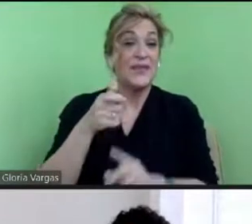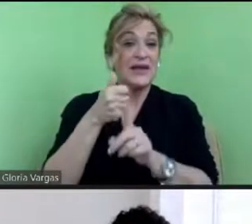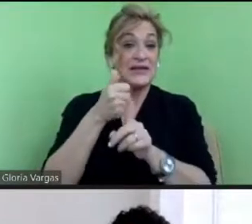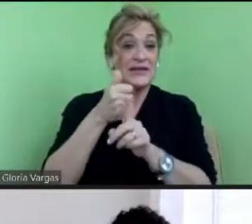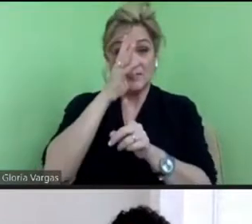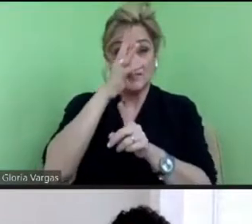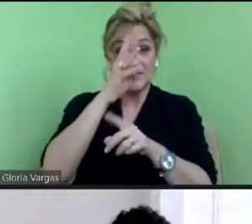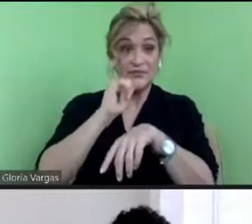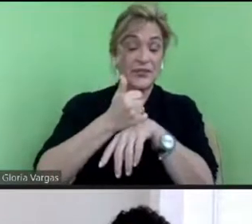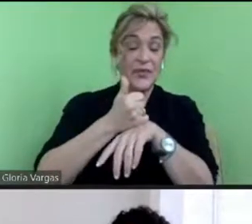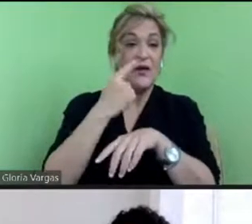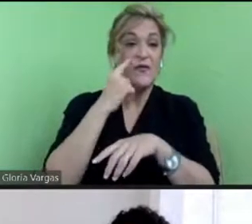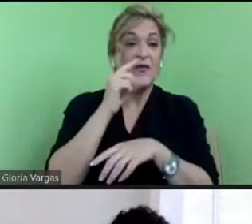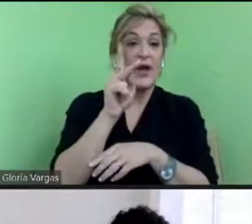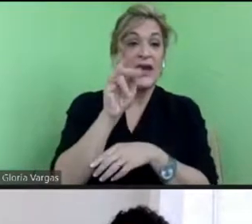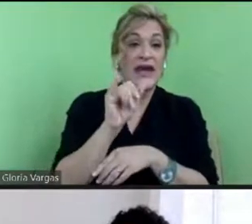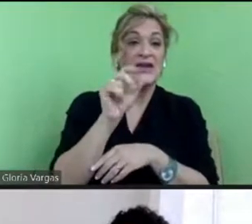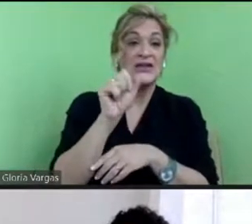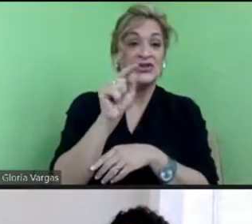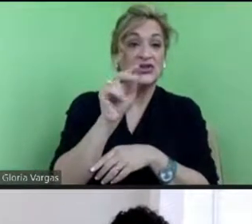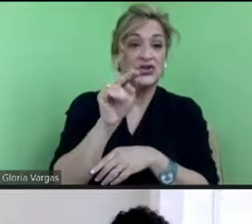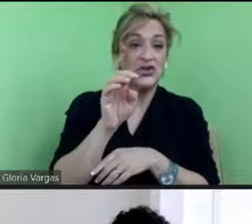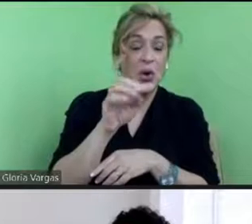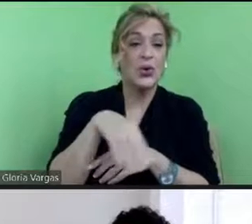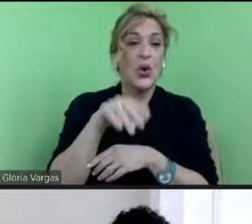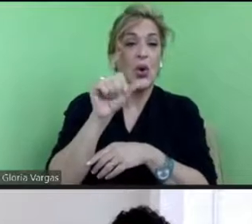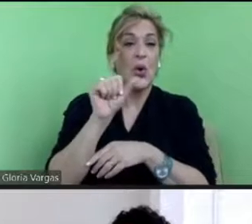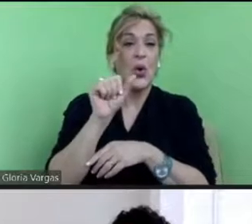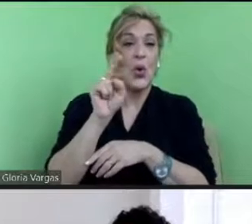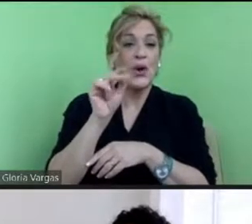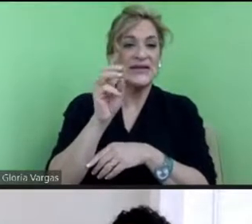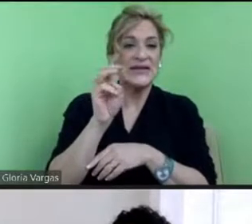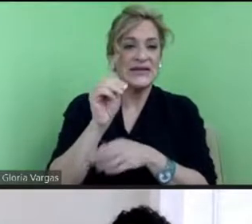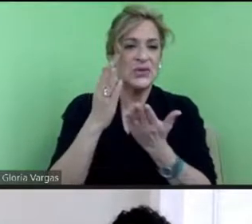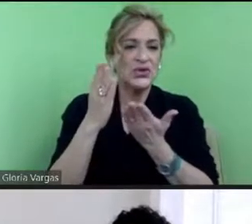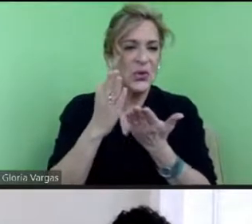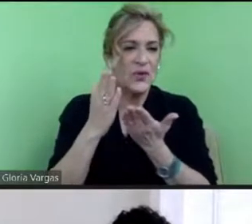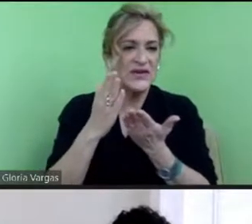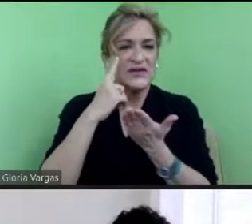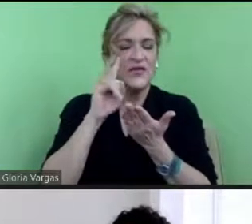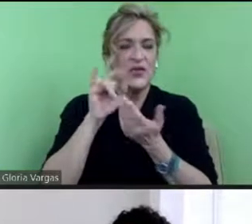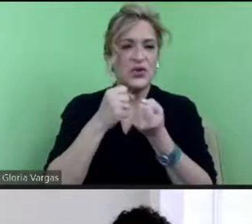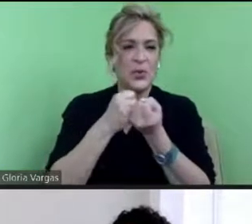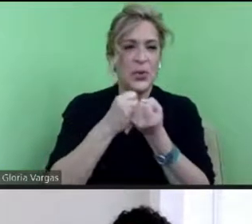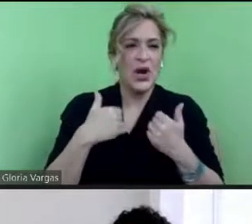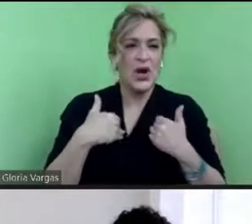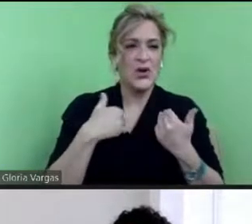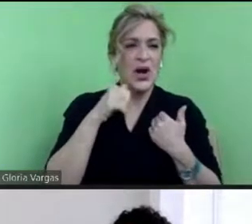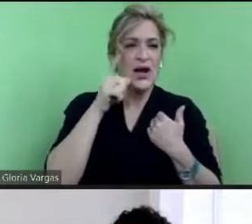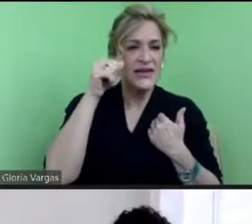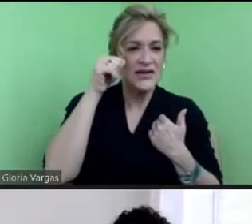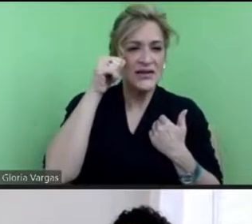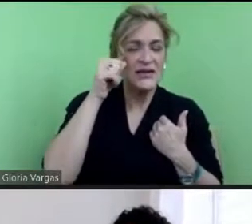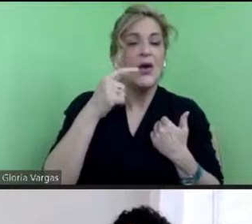of Keystone Autism Services Vocational Initiative, an innovative approach to support young adults with autism to pursue